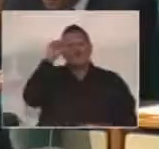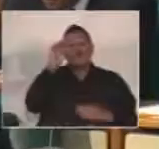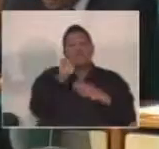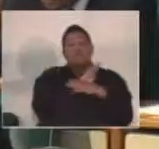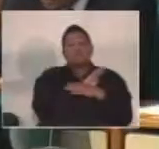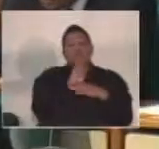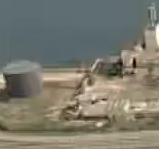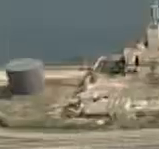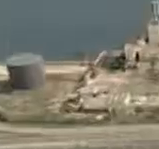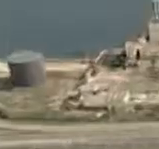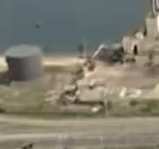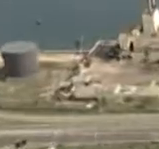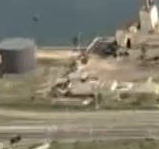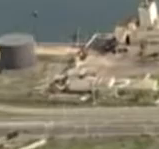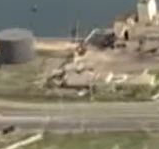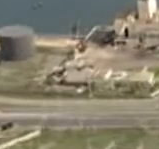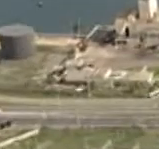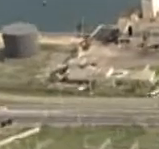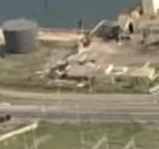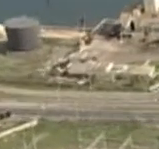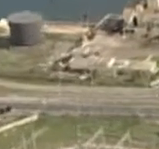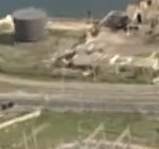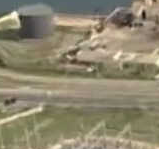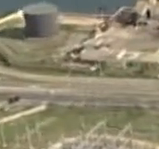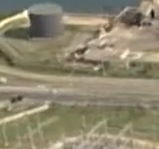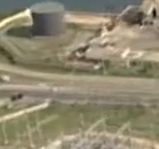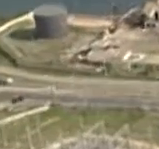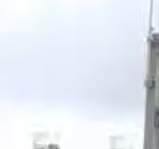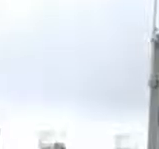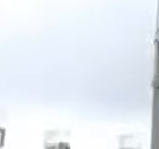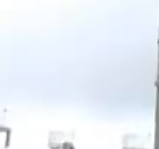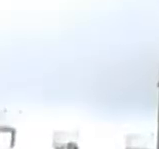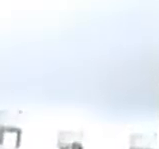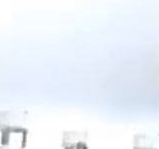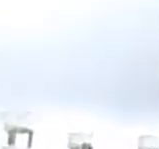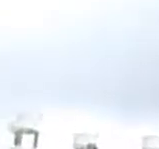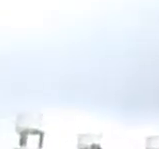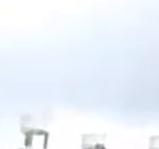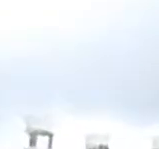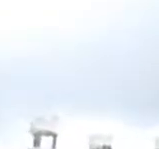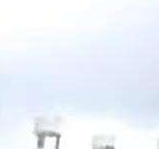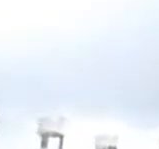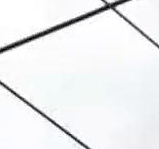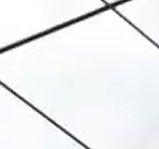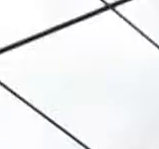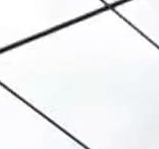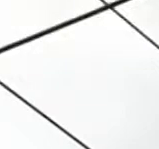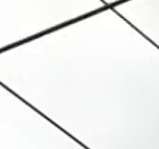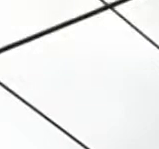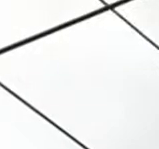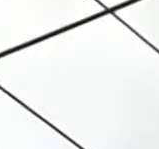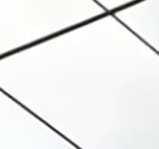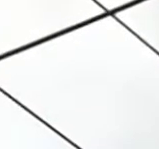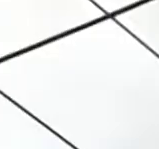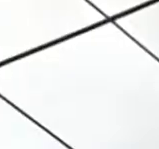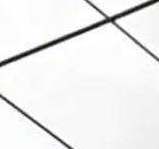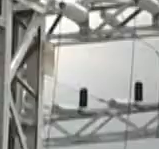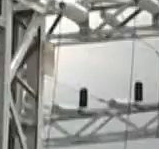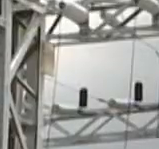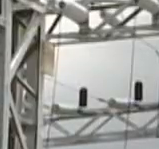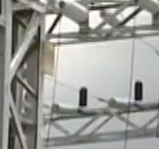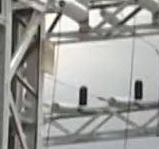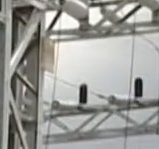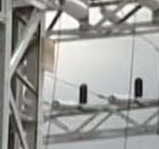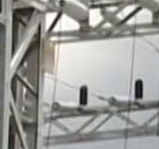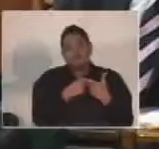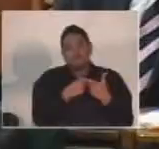last Wednesday. The team was appointed by Cabinet primarily to lead and manage the procurement process for the 381-megawatt